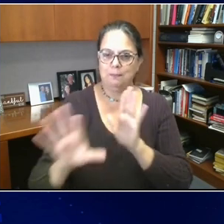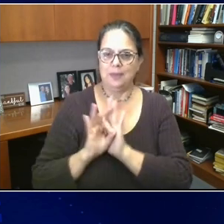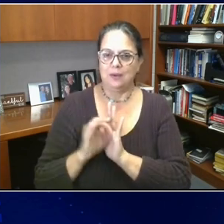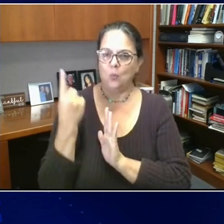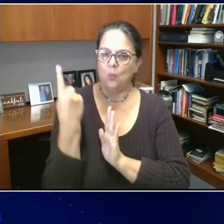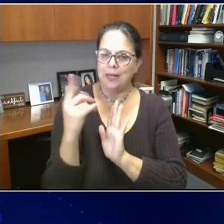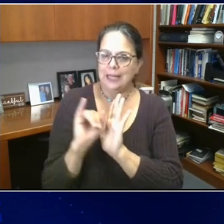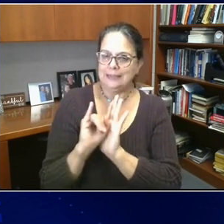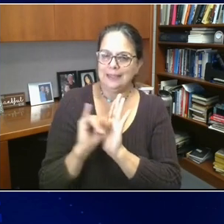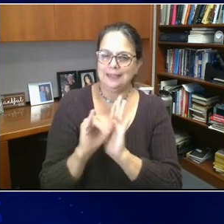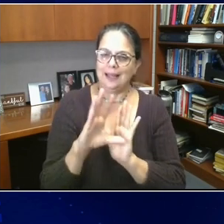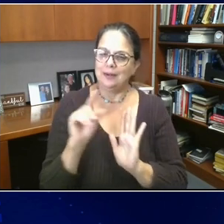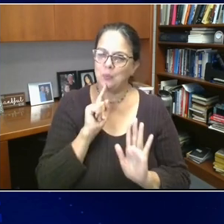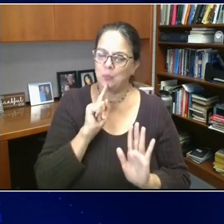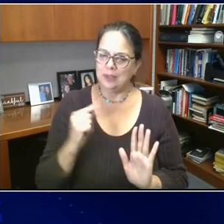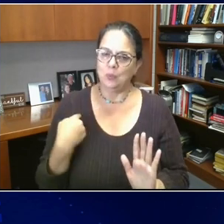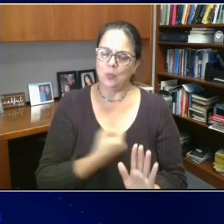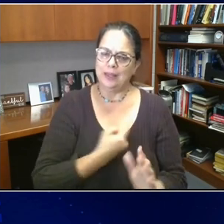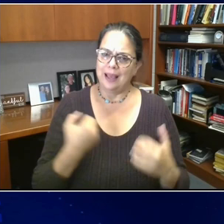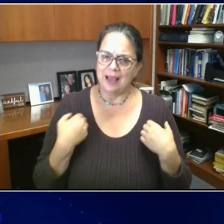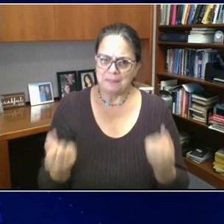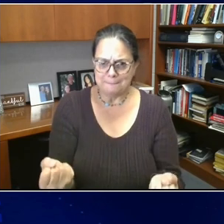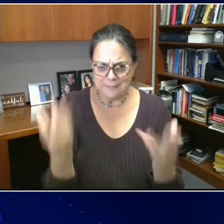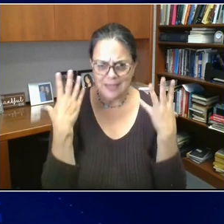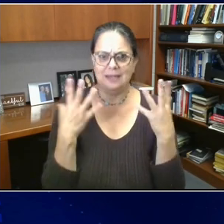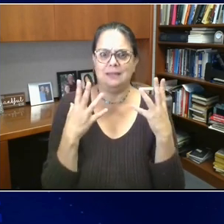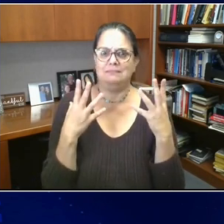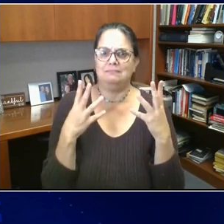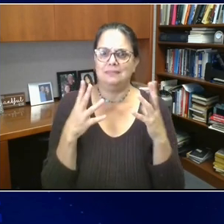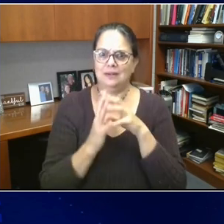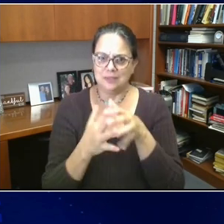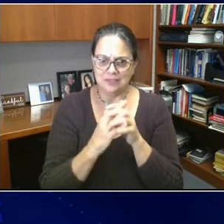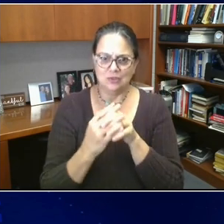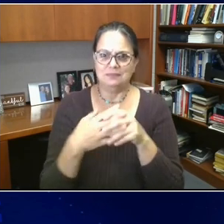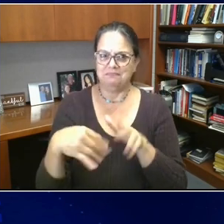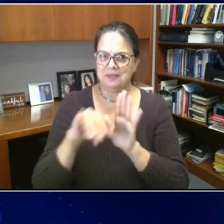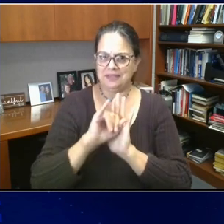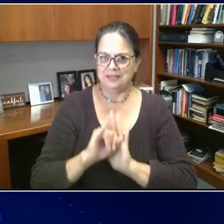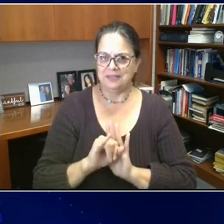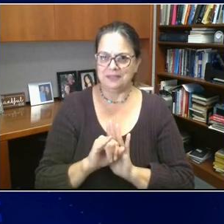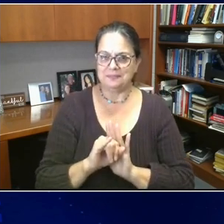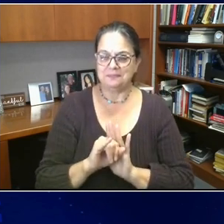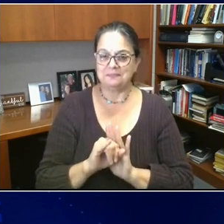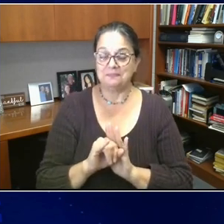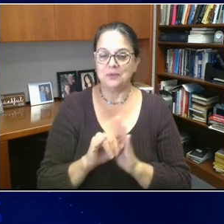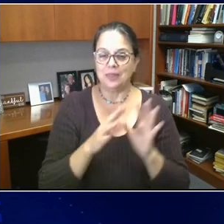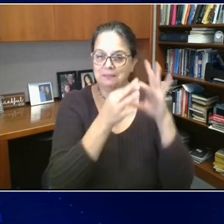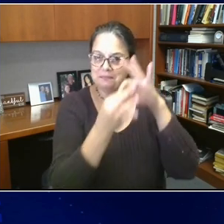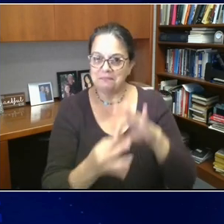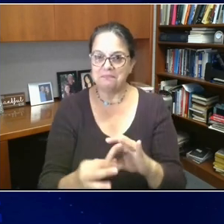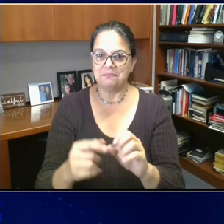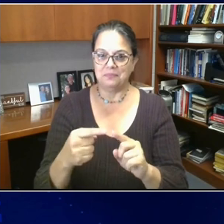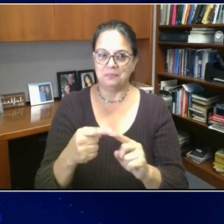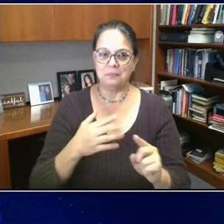point is that sometimes we are forced to choose to represent ourselves in the world by only one of our many intersectional identities.